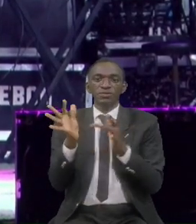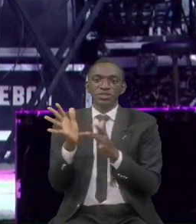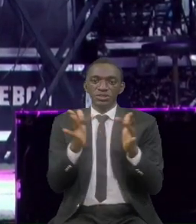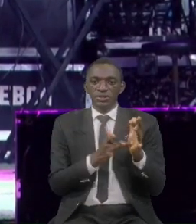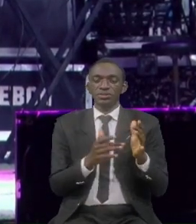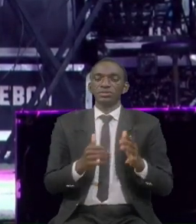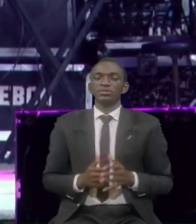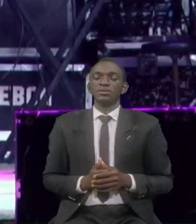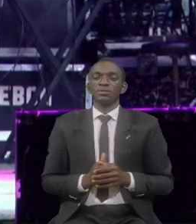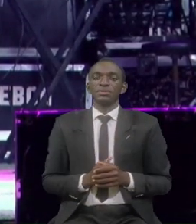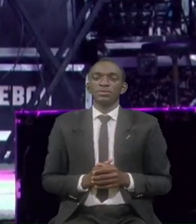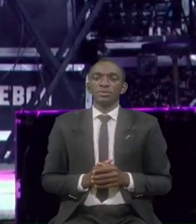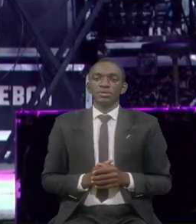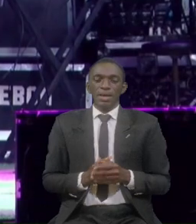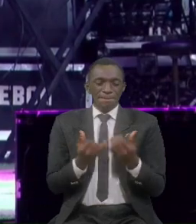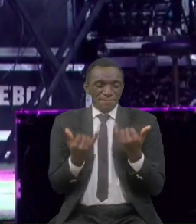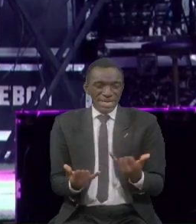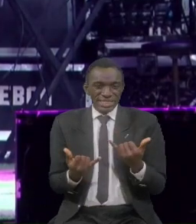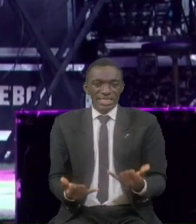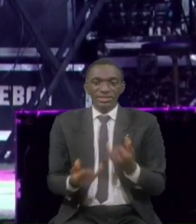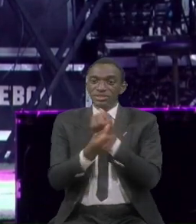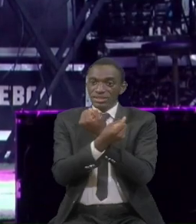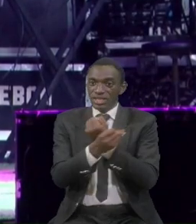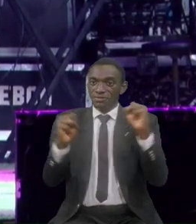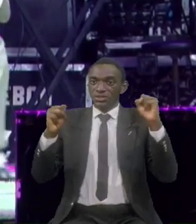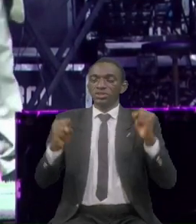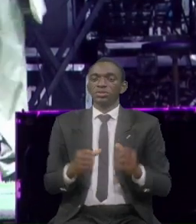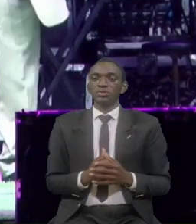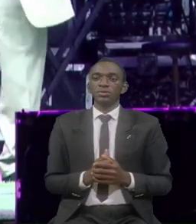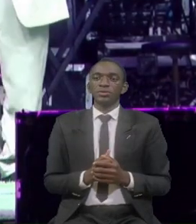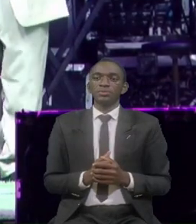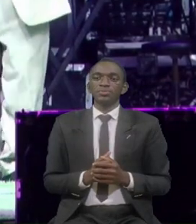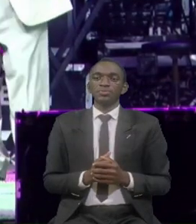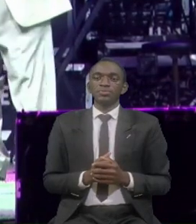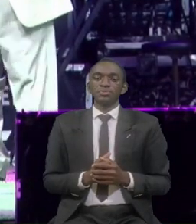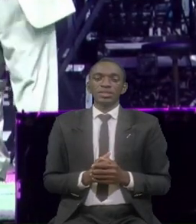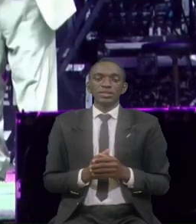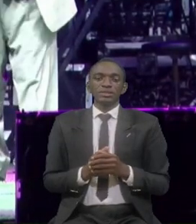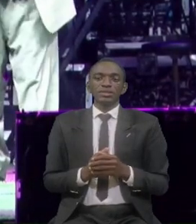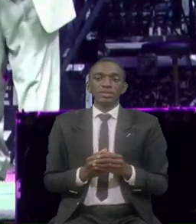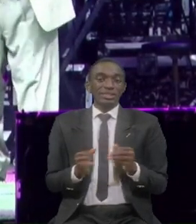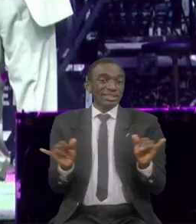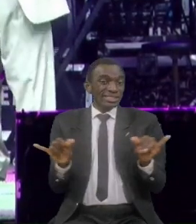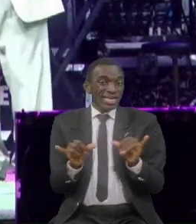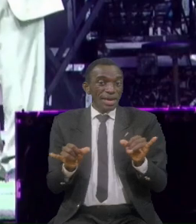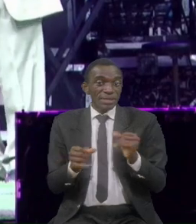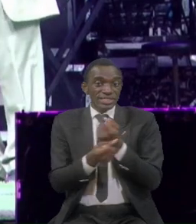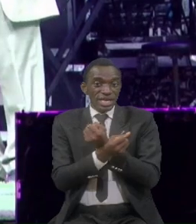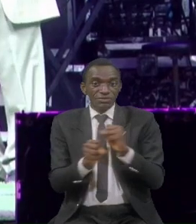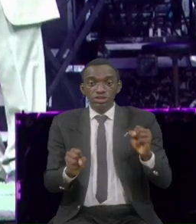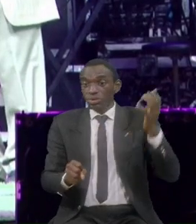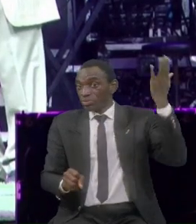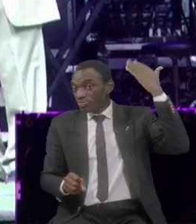ni Jesus. Present salvation. Kasamtangan o naa the same salvation Peter had, you have